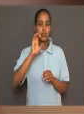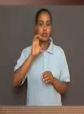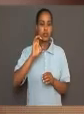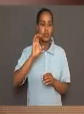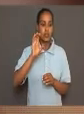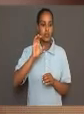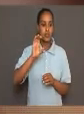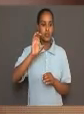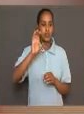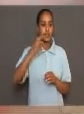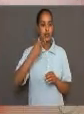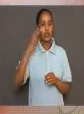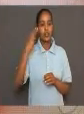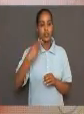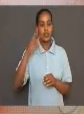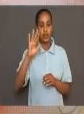ethanoic acid.